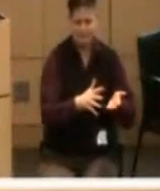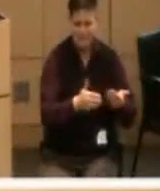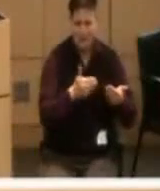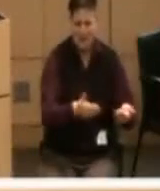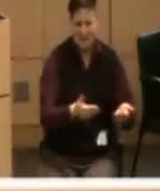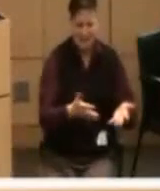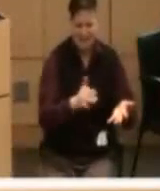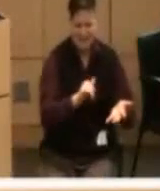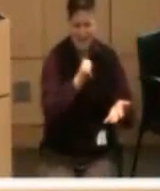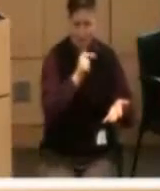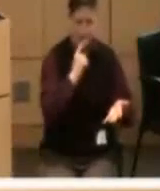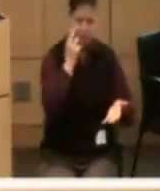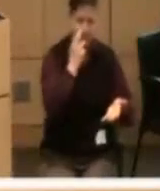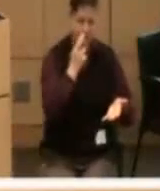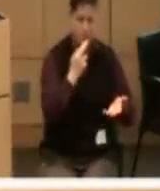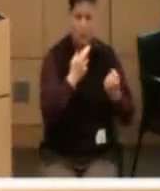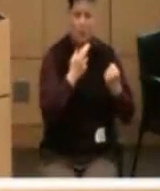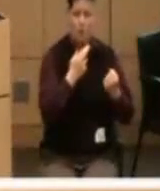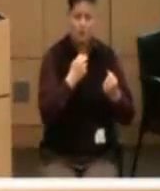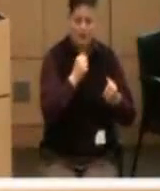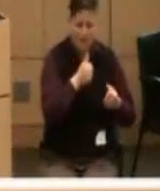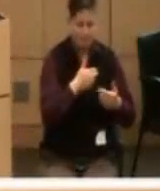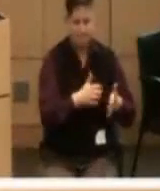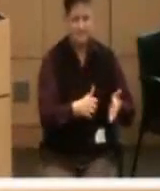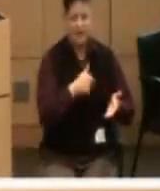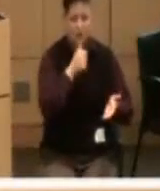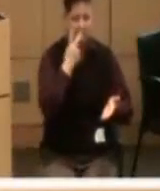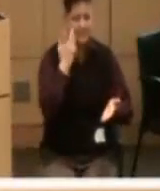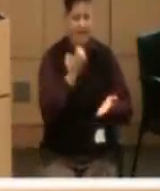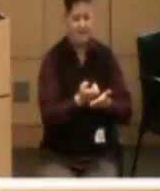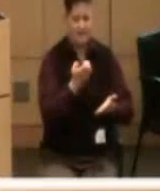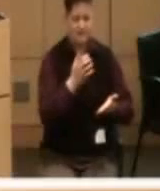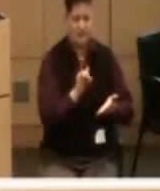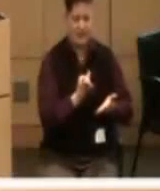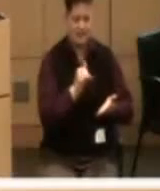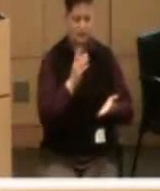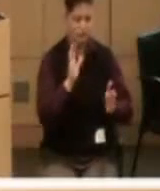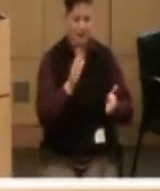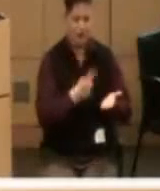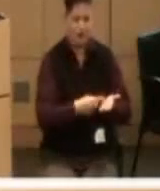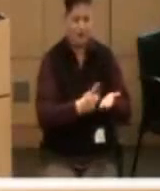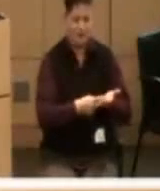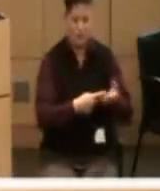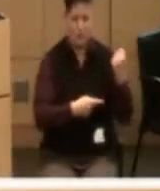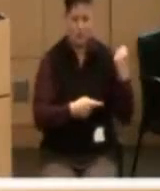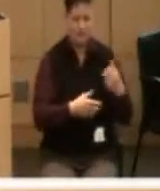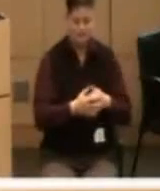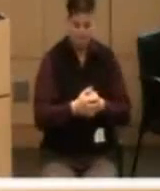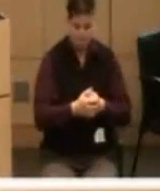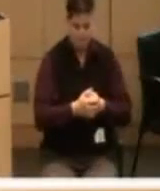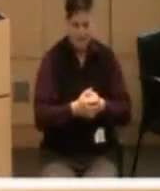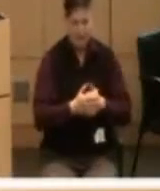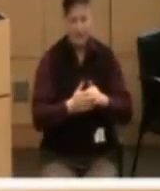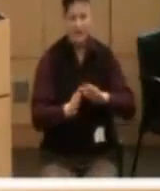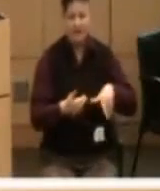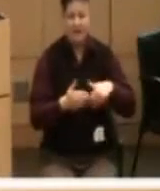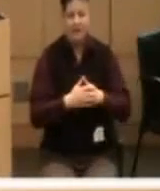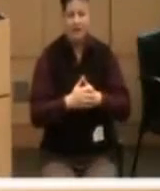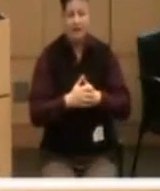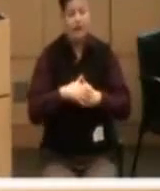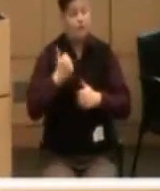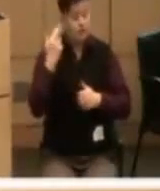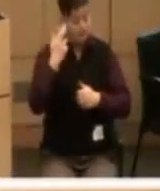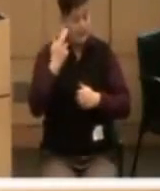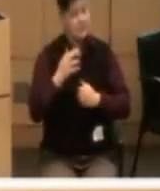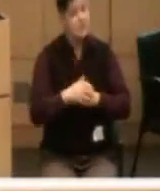hearing loss, I don't see the evidence that that's a great argument. There are other ones, there are other reasons I think that are compelling,